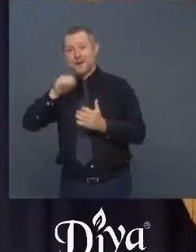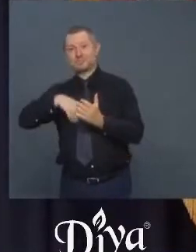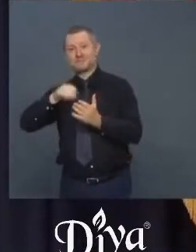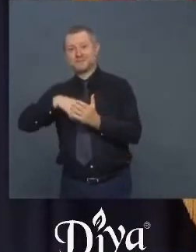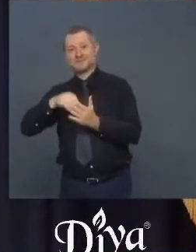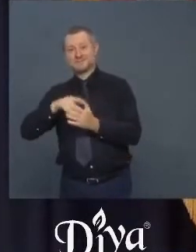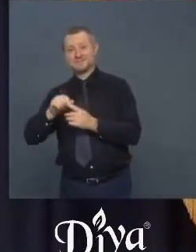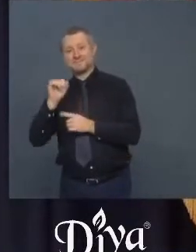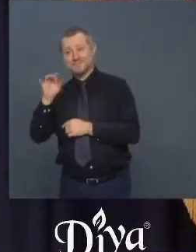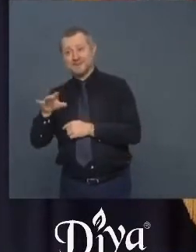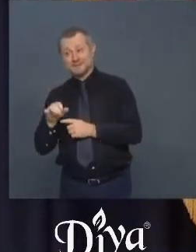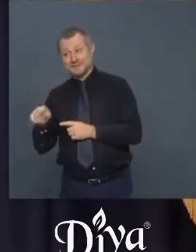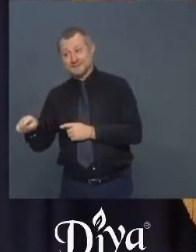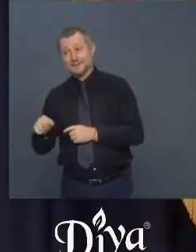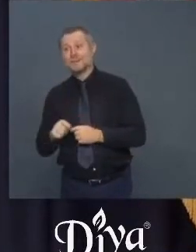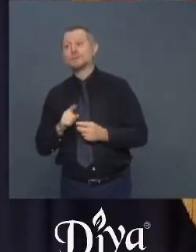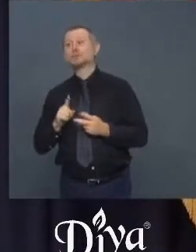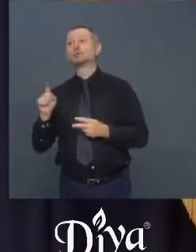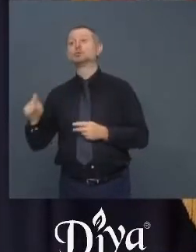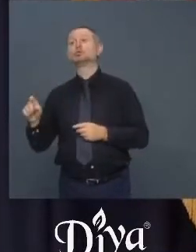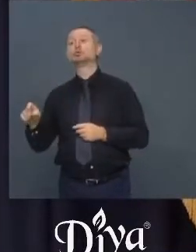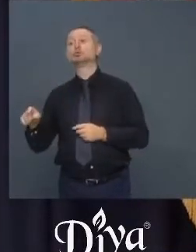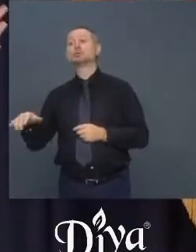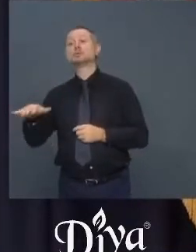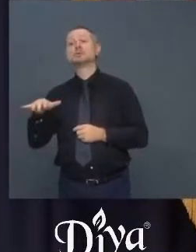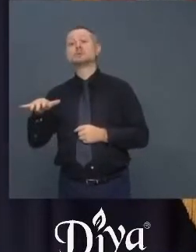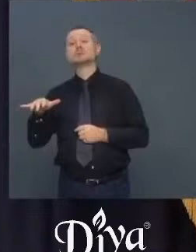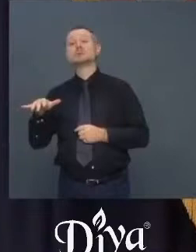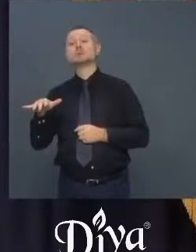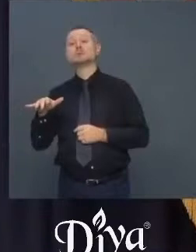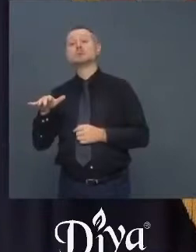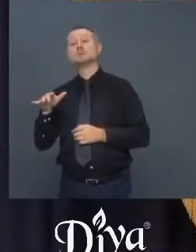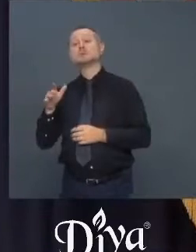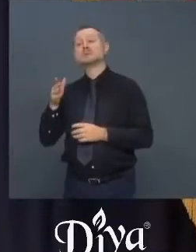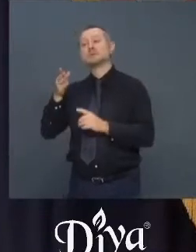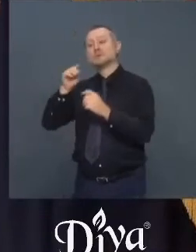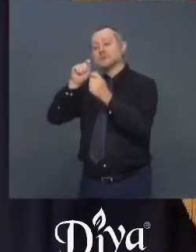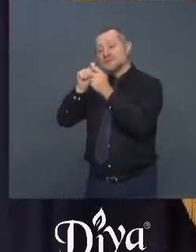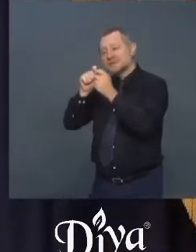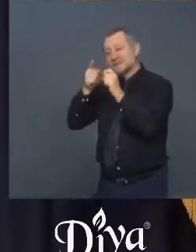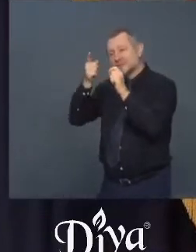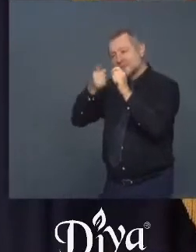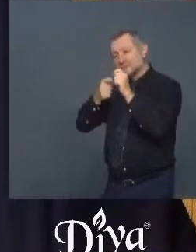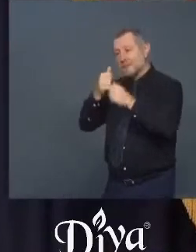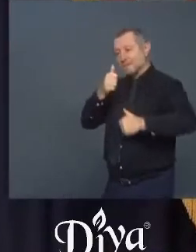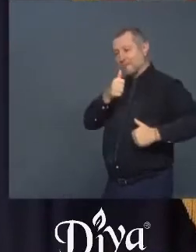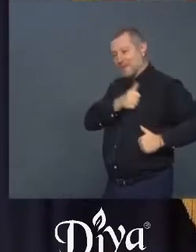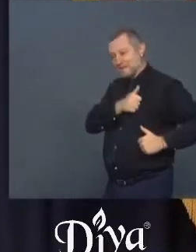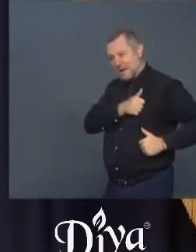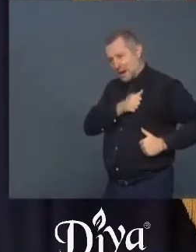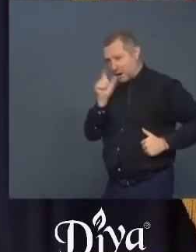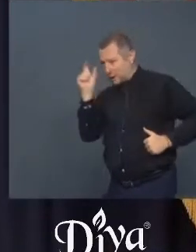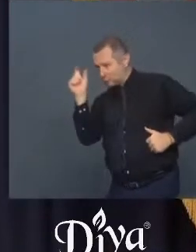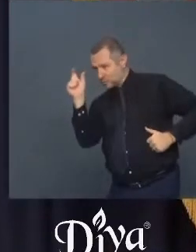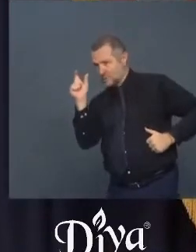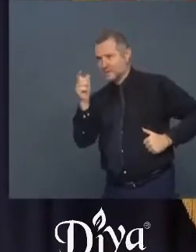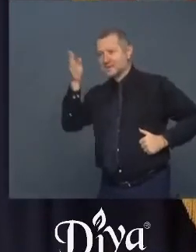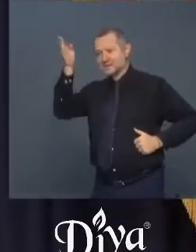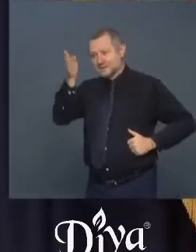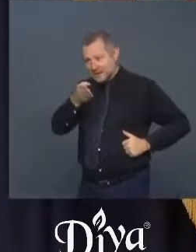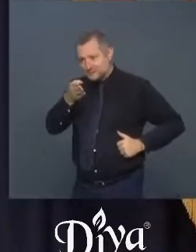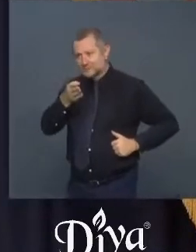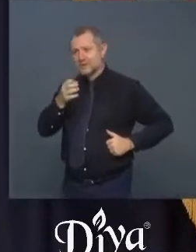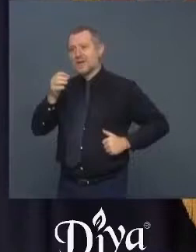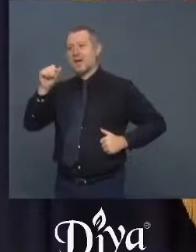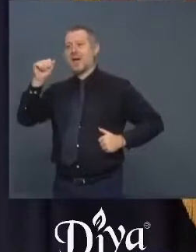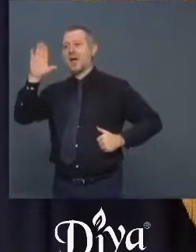been a slash in between those two, so people knew that they're both military and absentee, not military absentee. And then the second issue was